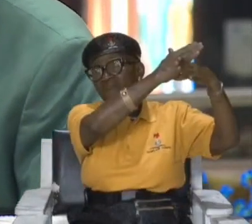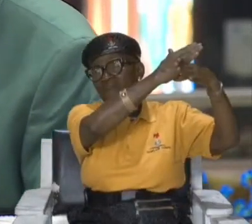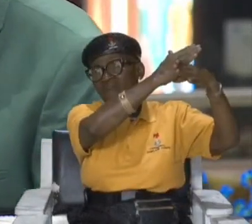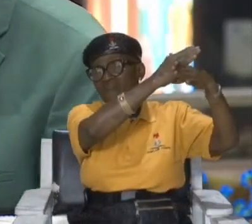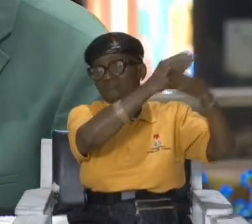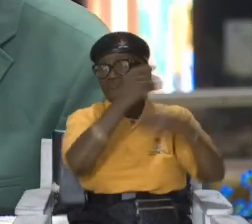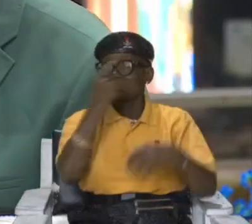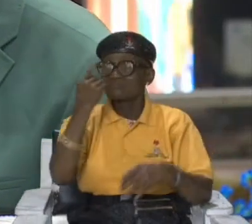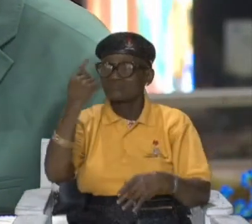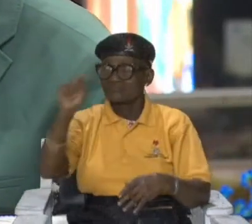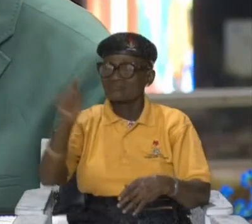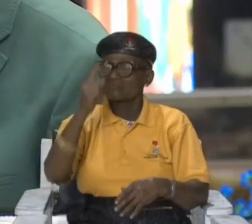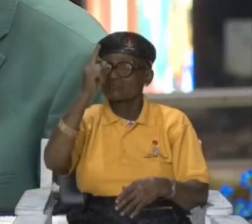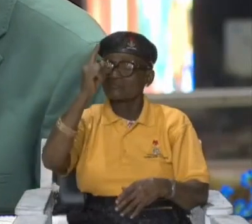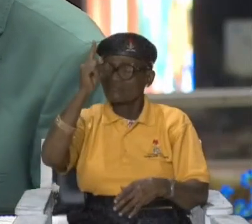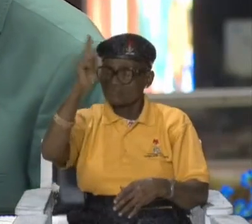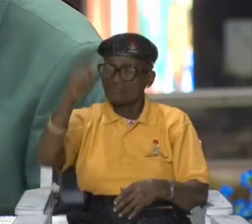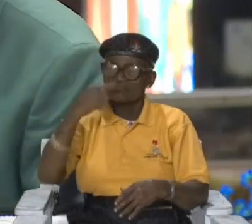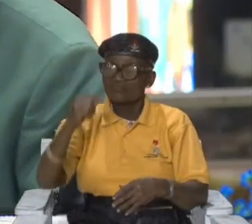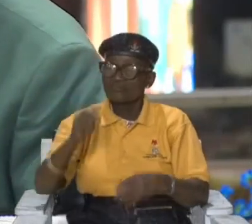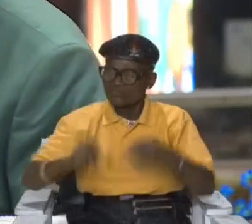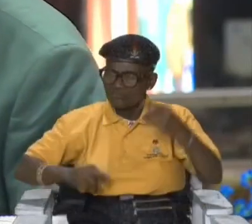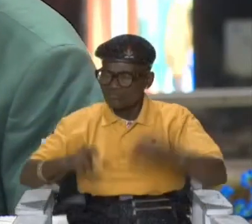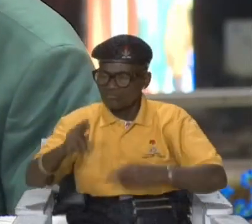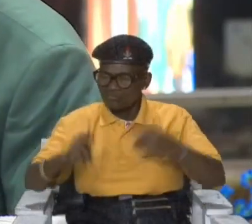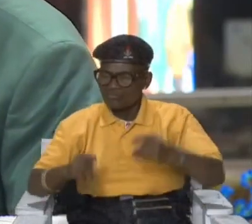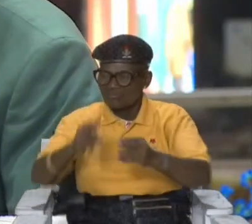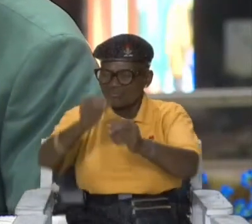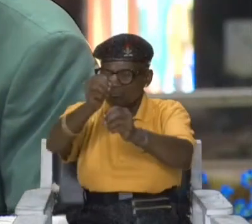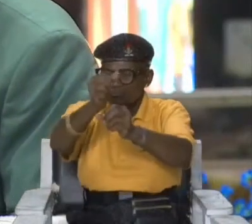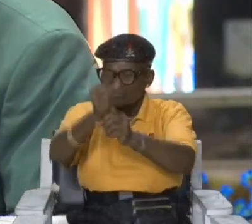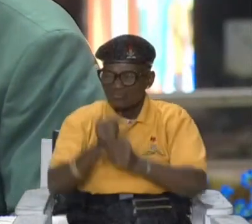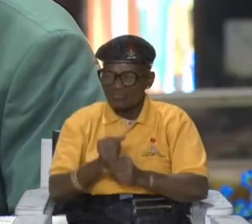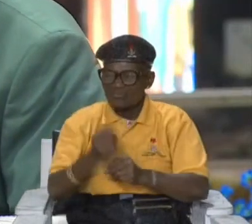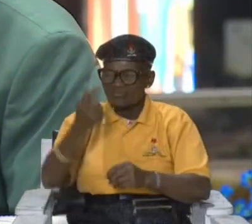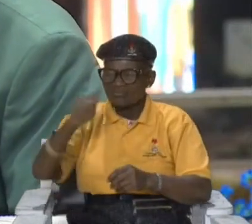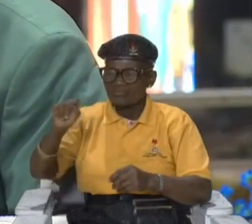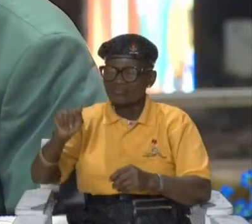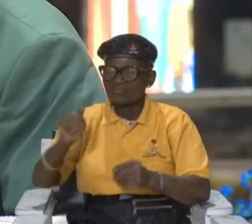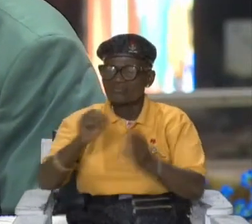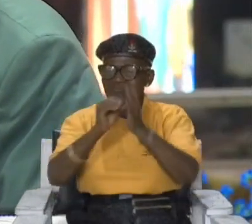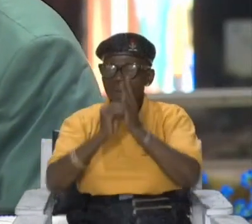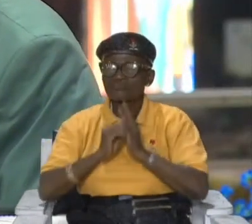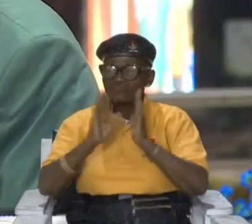the one who reigns supreme, the owner of his church,